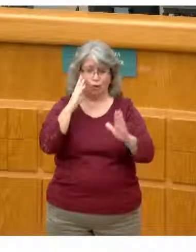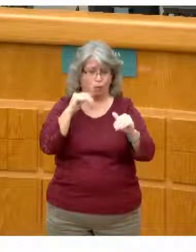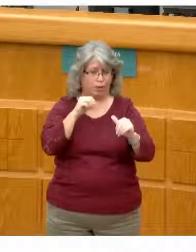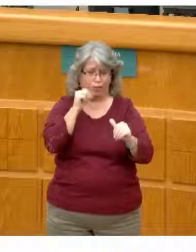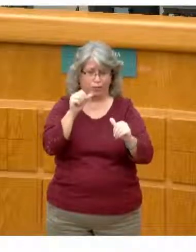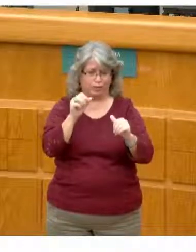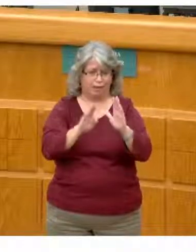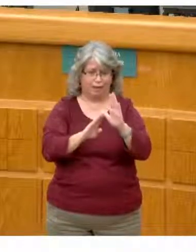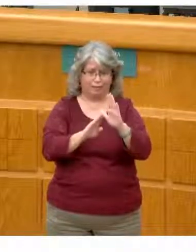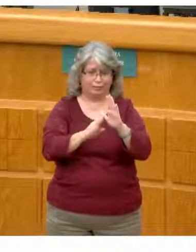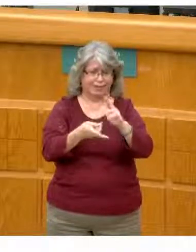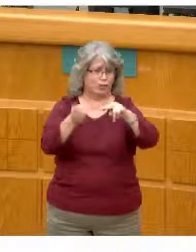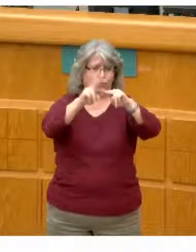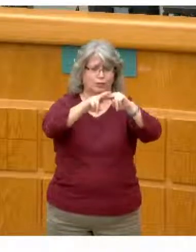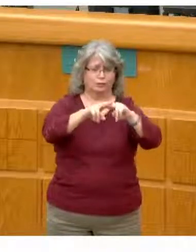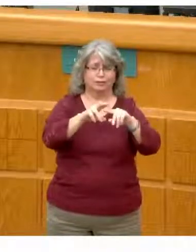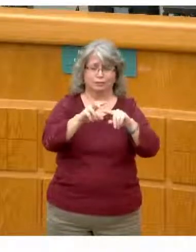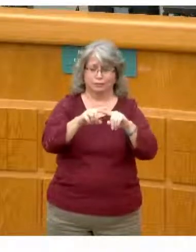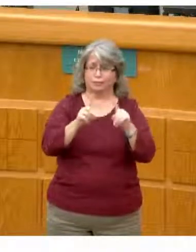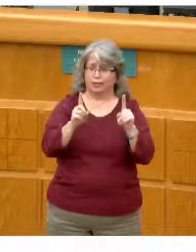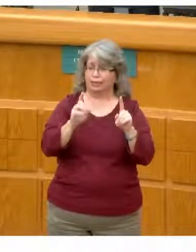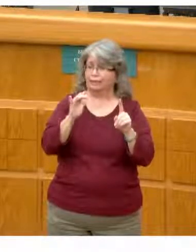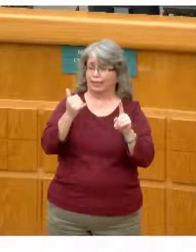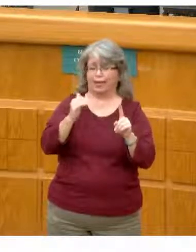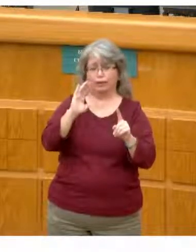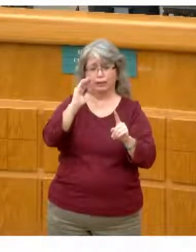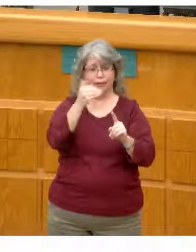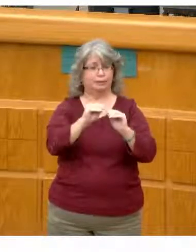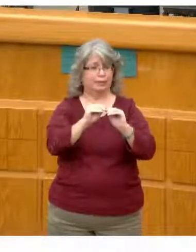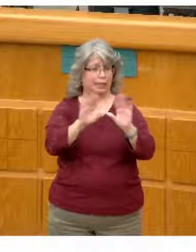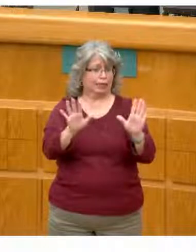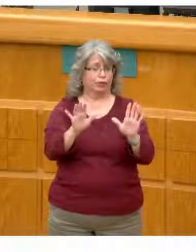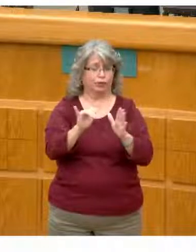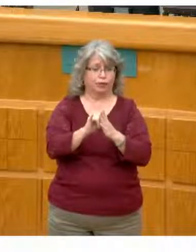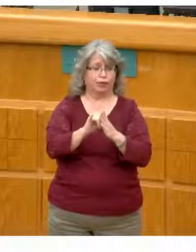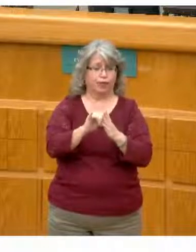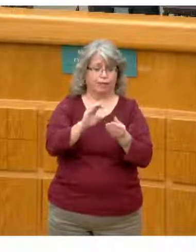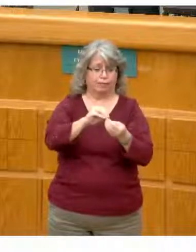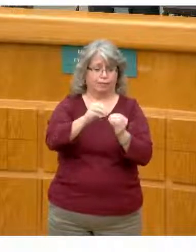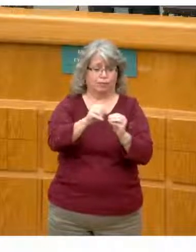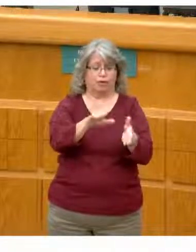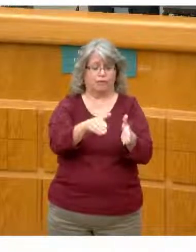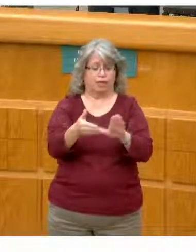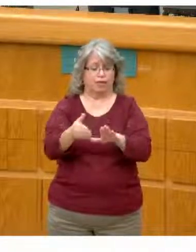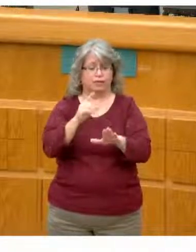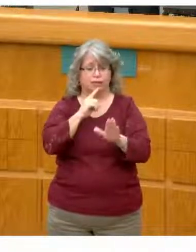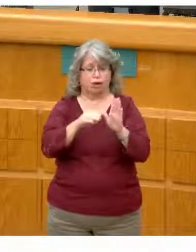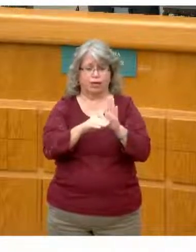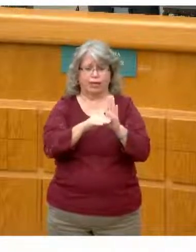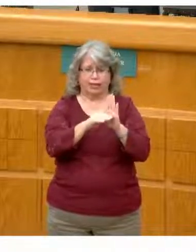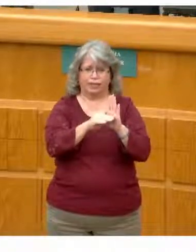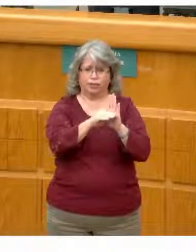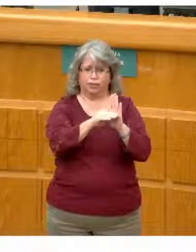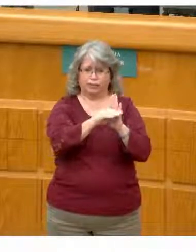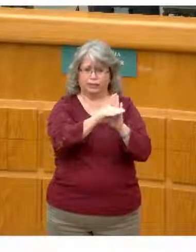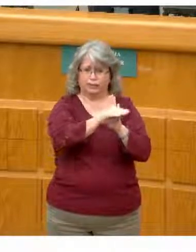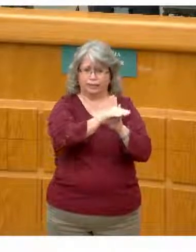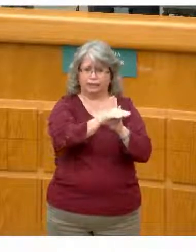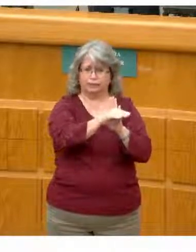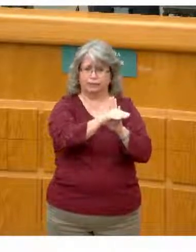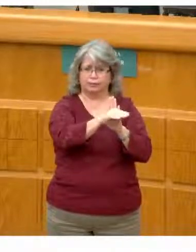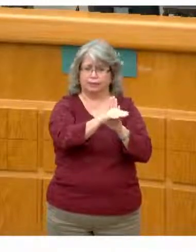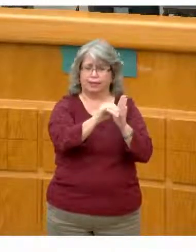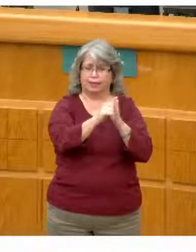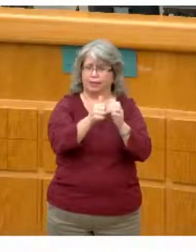being projected, but now it's very clear that fatalities are increasing, and they are increasing approximately in line with the